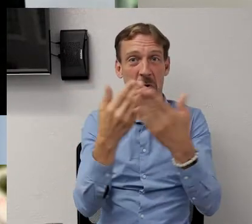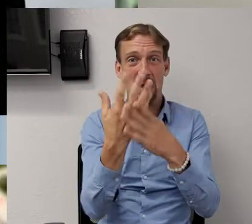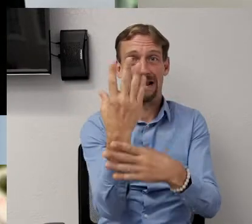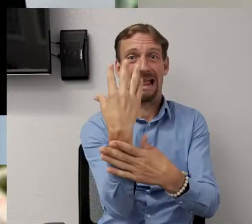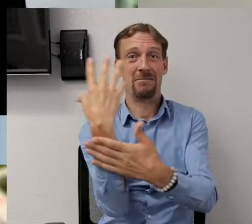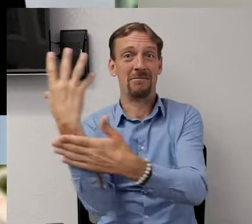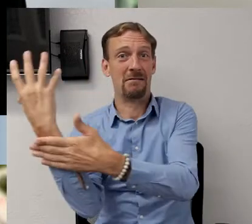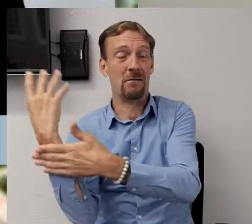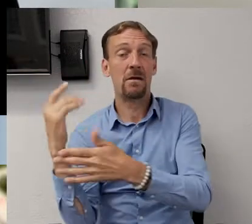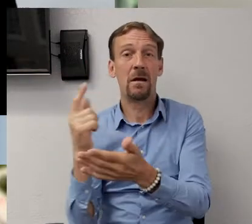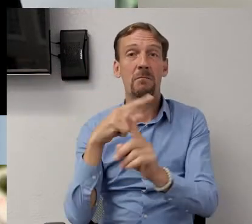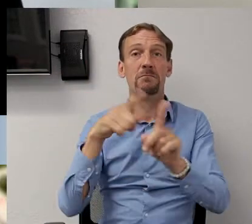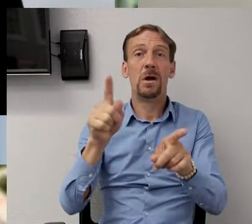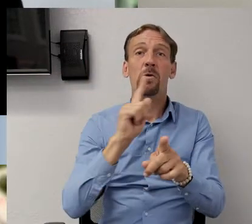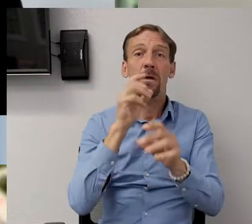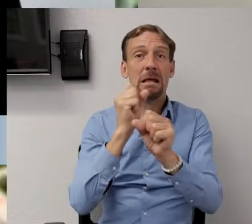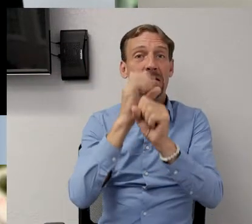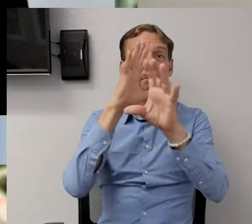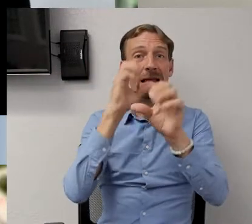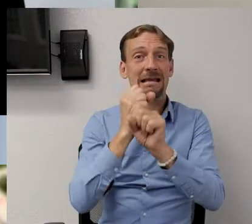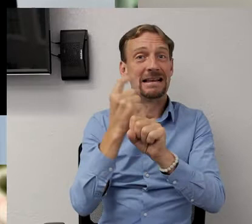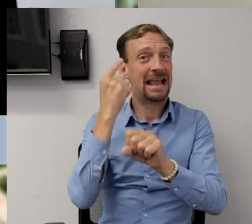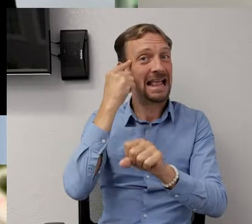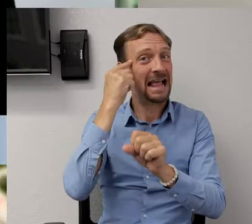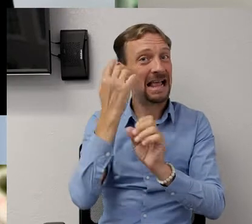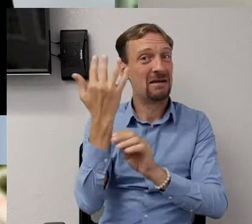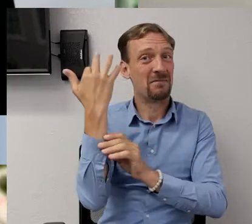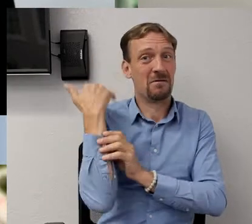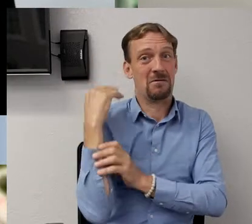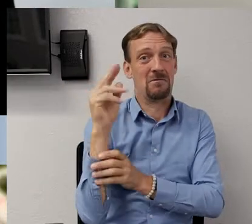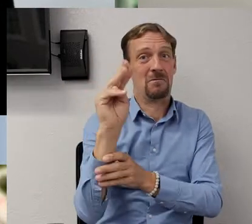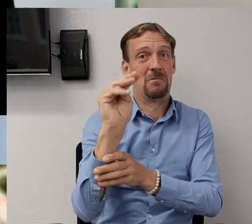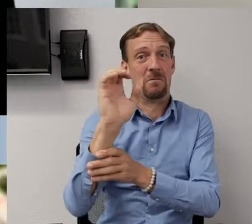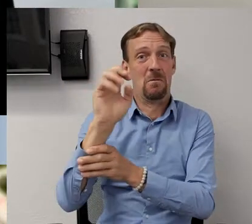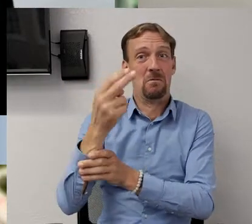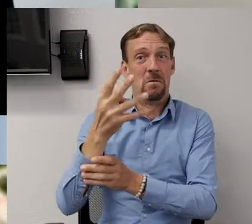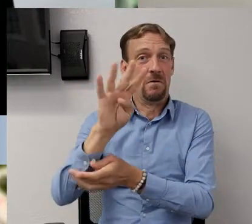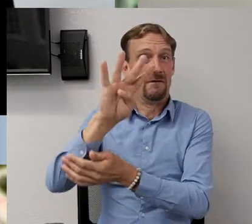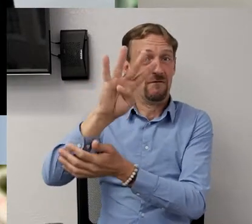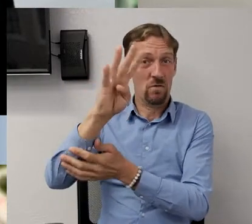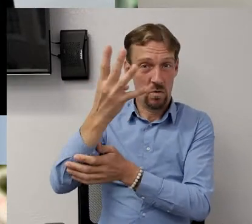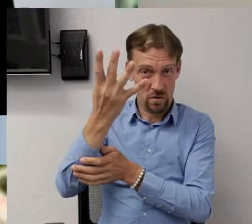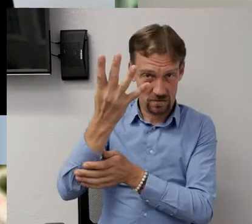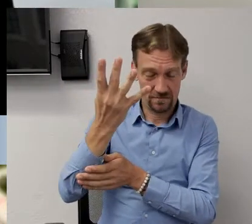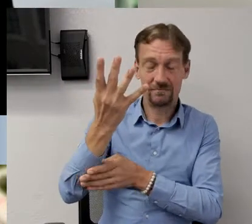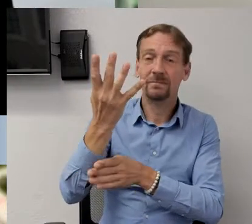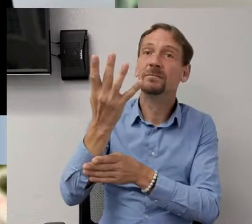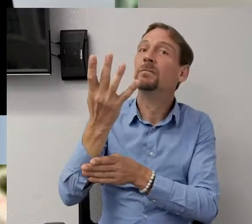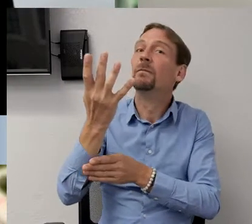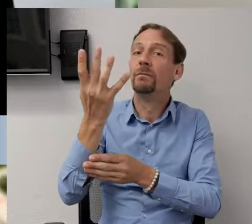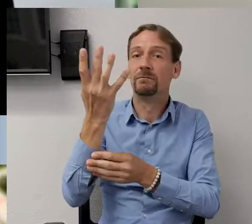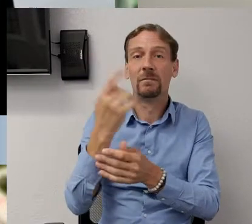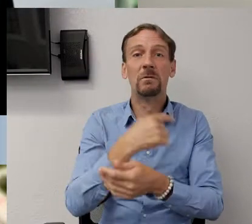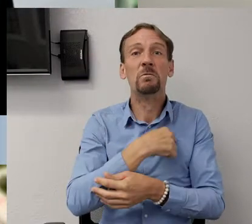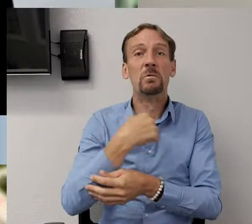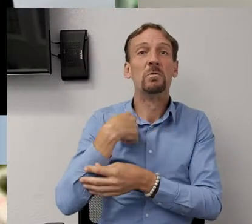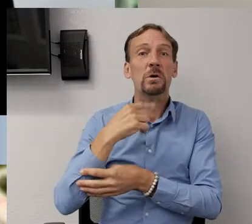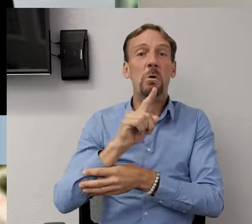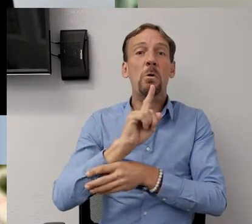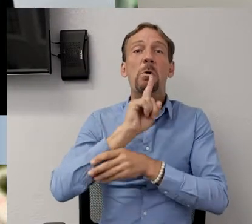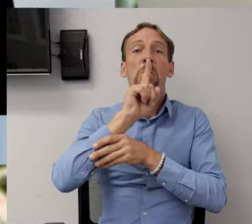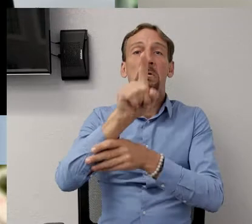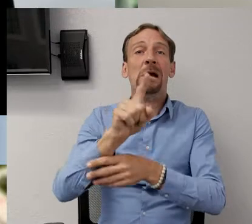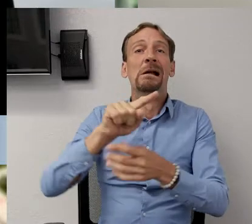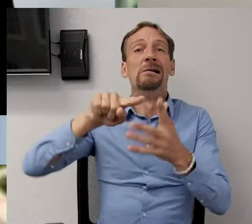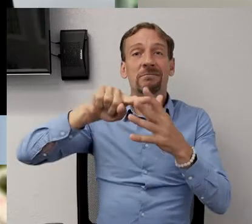it's amazing to think back that it was the week of March 4th that we really started